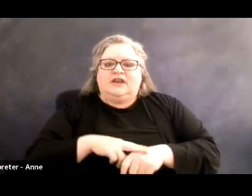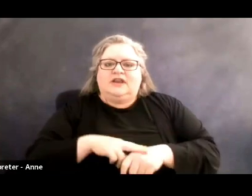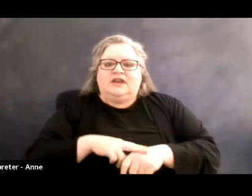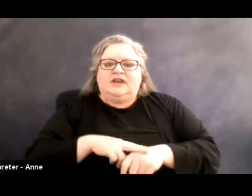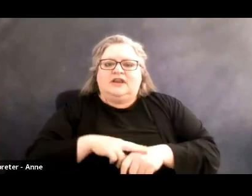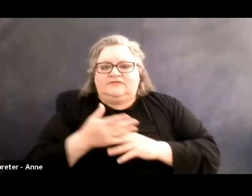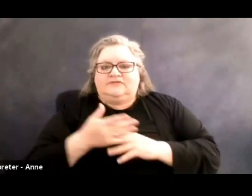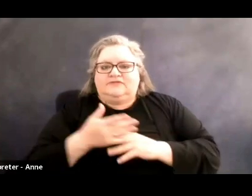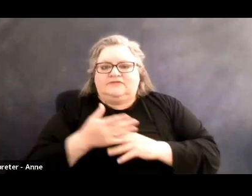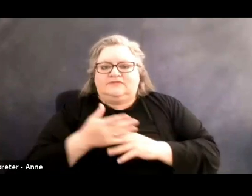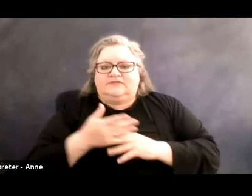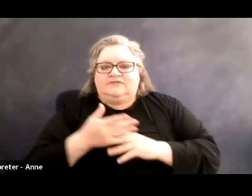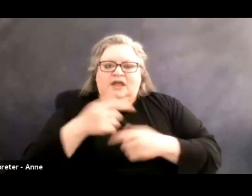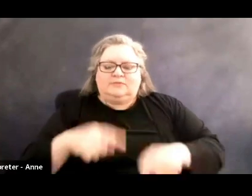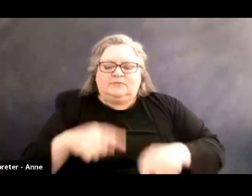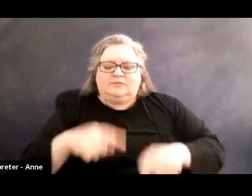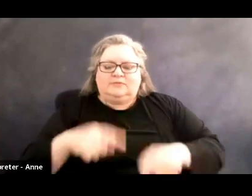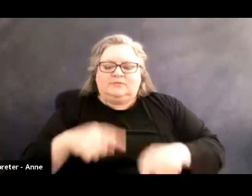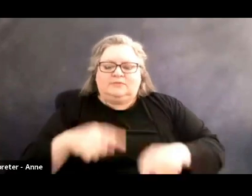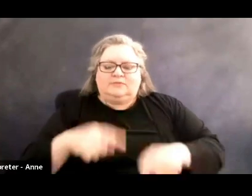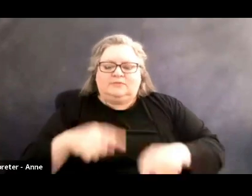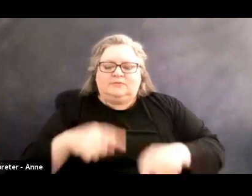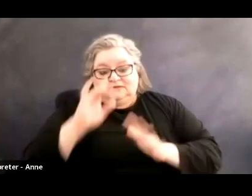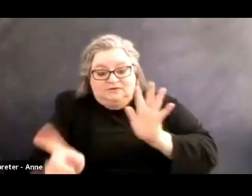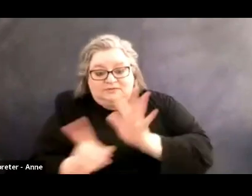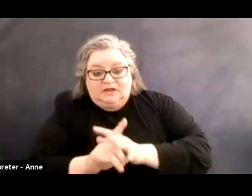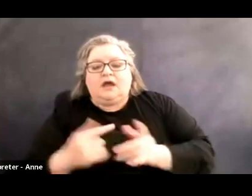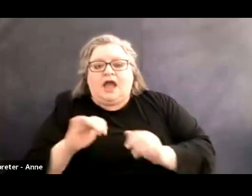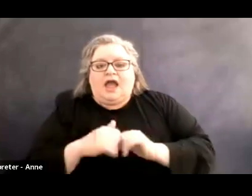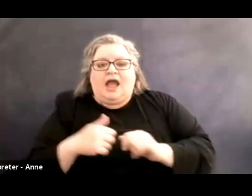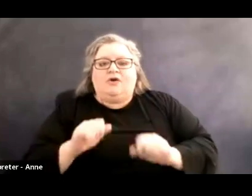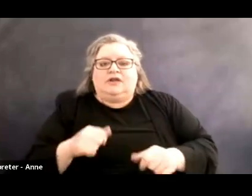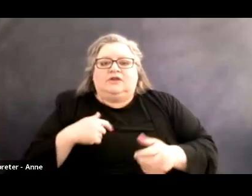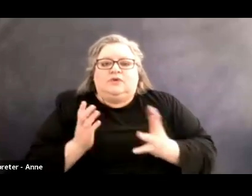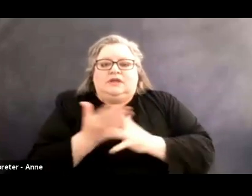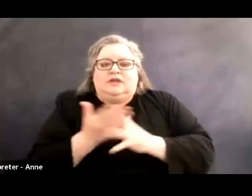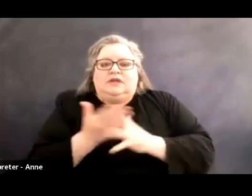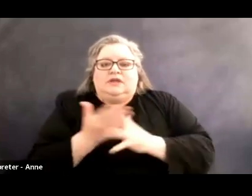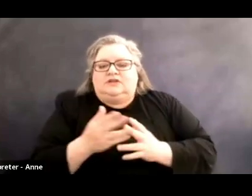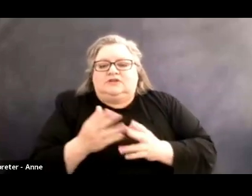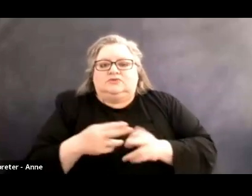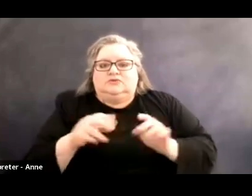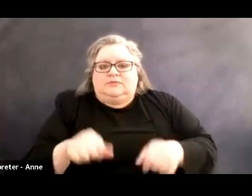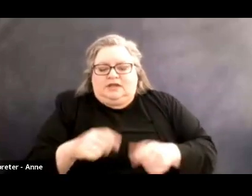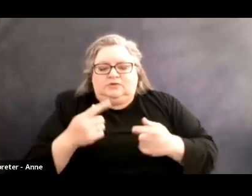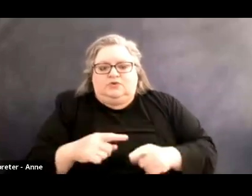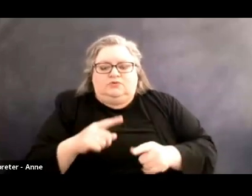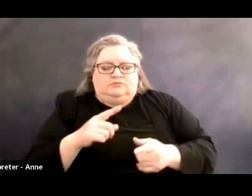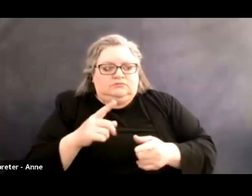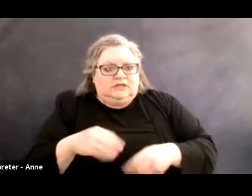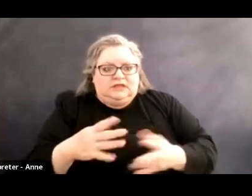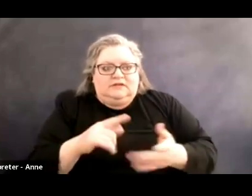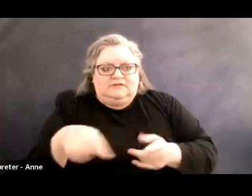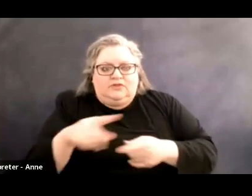where oftentimes when signs and symptoms come up, how can we intervene as early as possible at those natural supports? How do we make sure